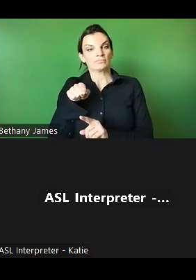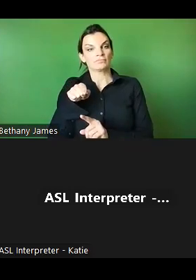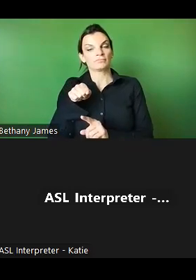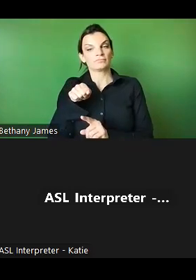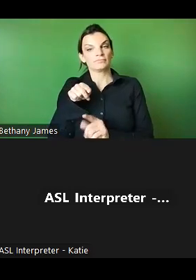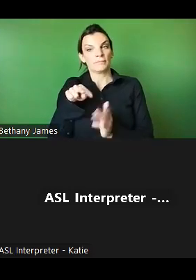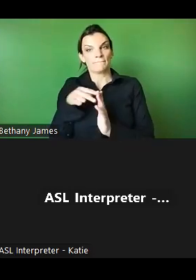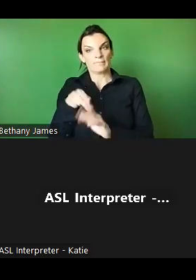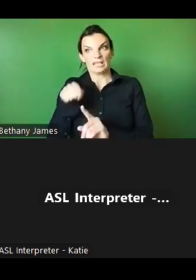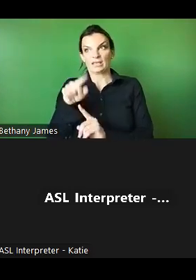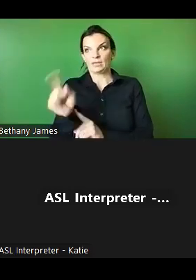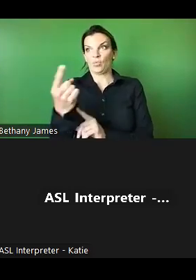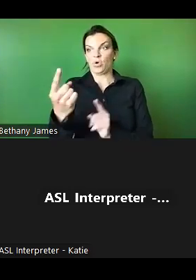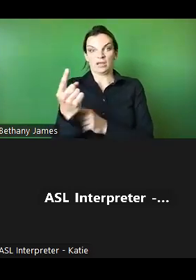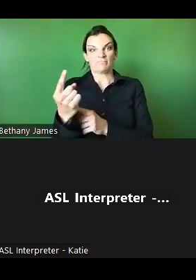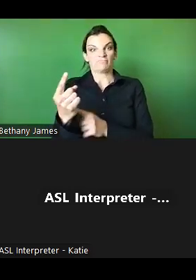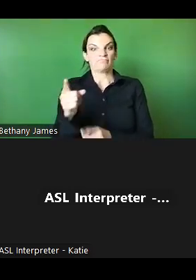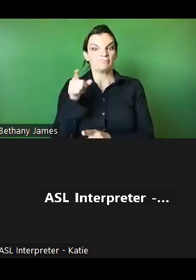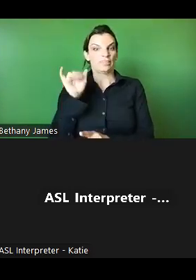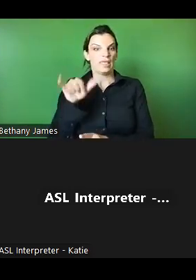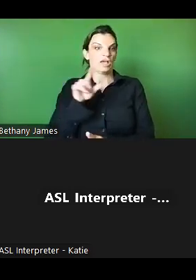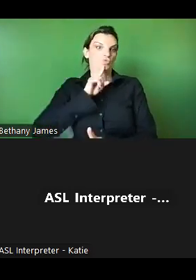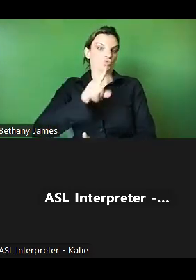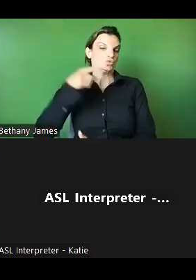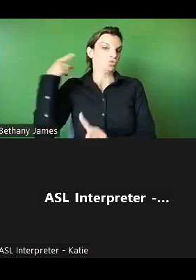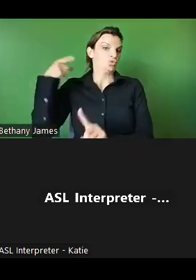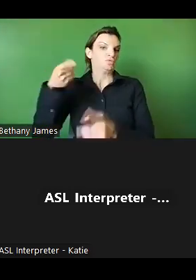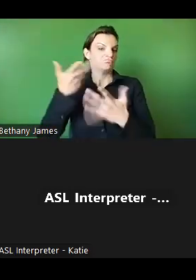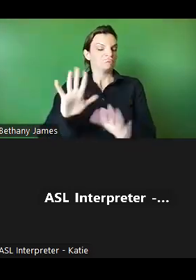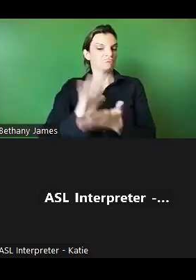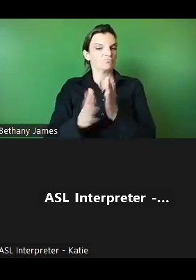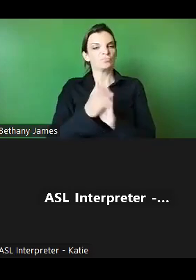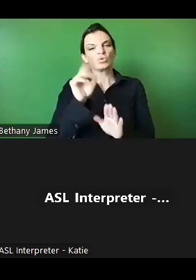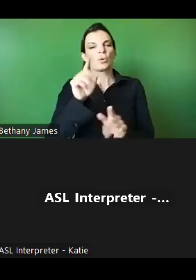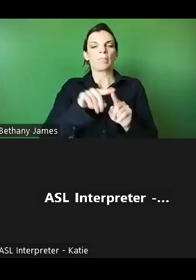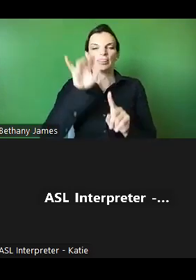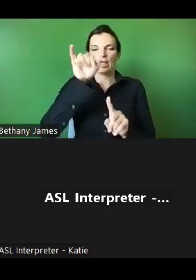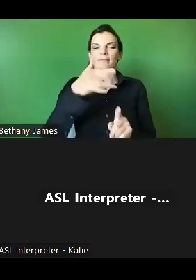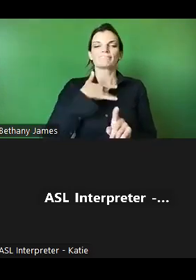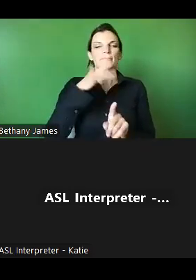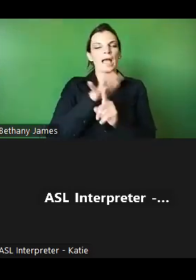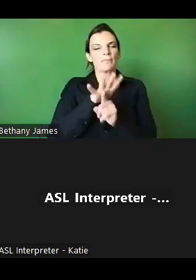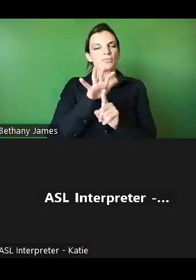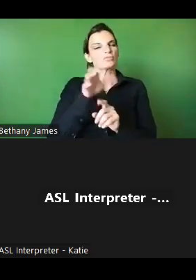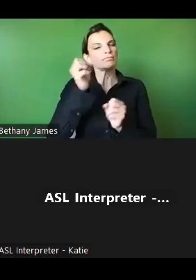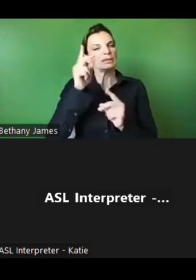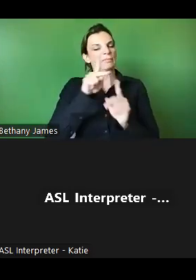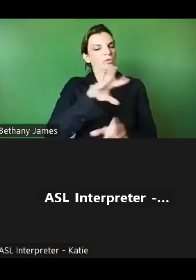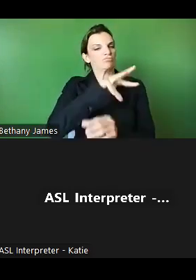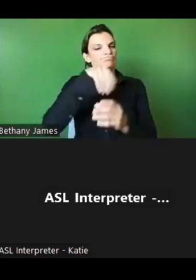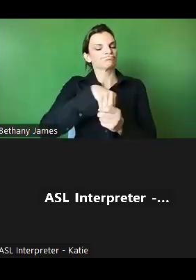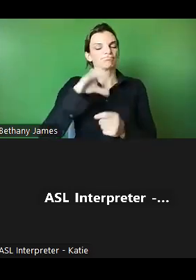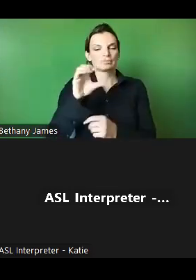saying that's the one and only true, but it's certainly a very popular and well-researched form of therapy. And the basic idea of